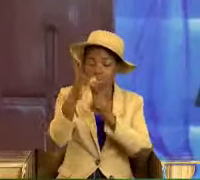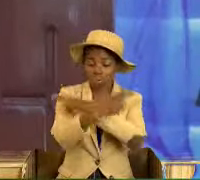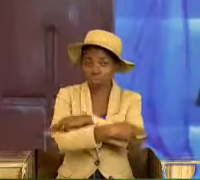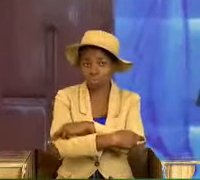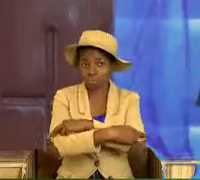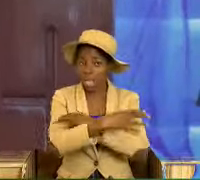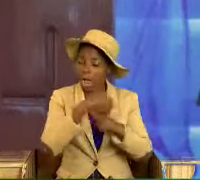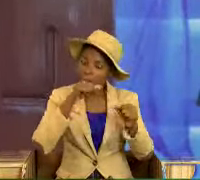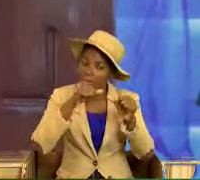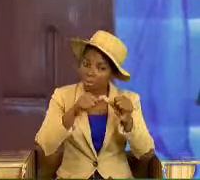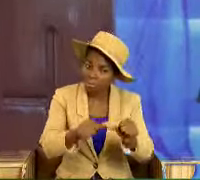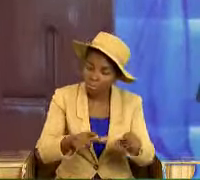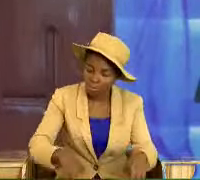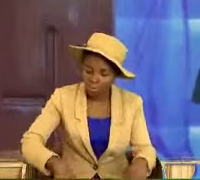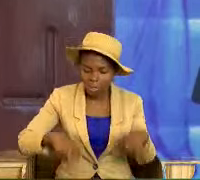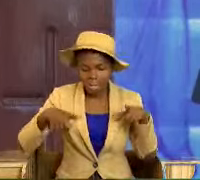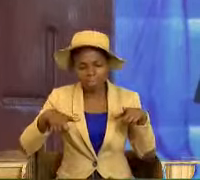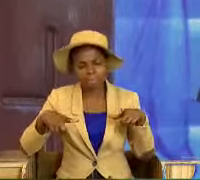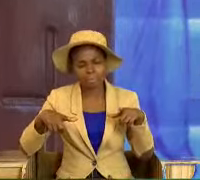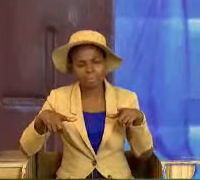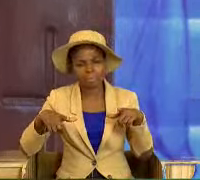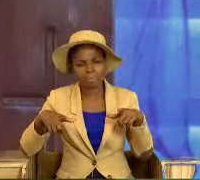that's what brought the woman here